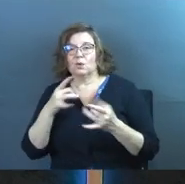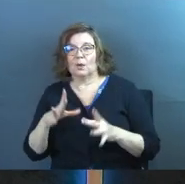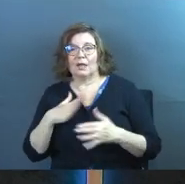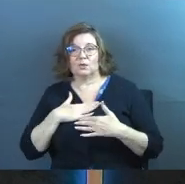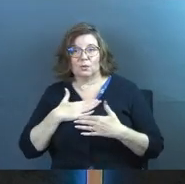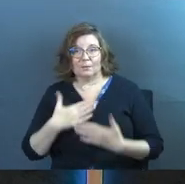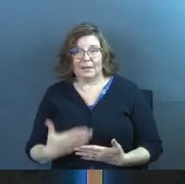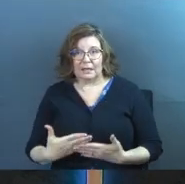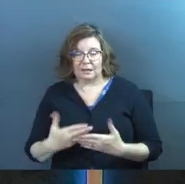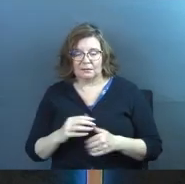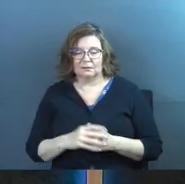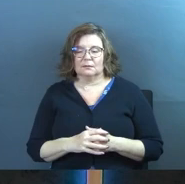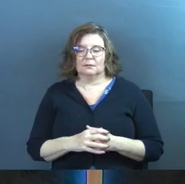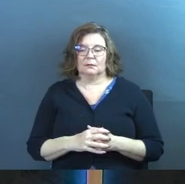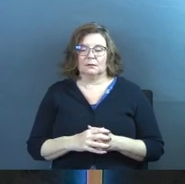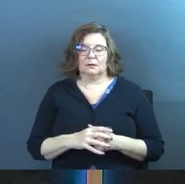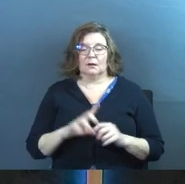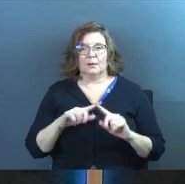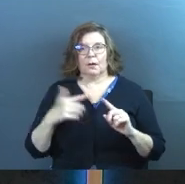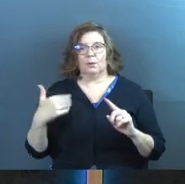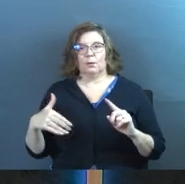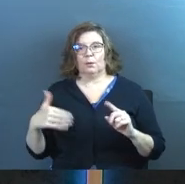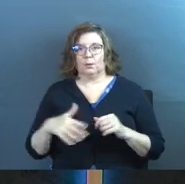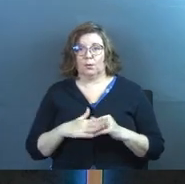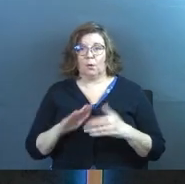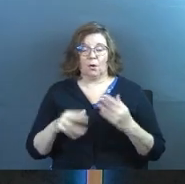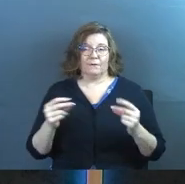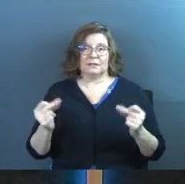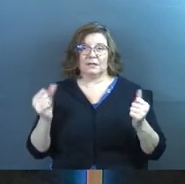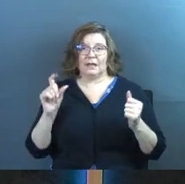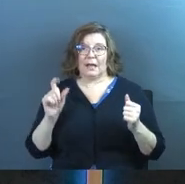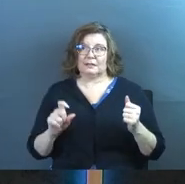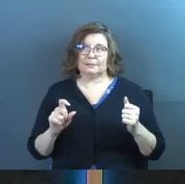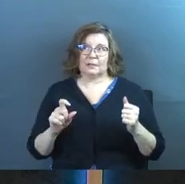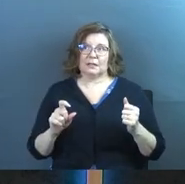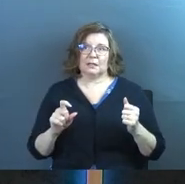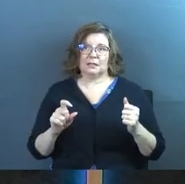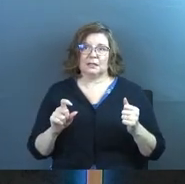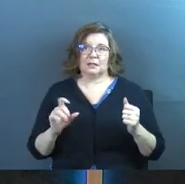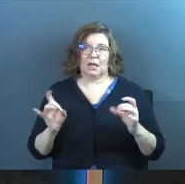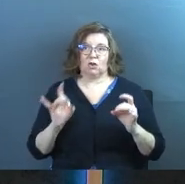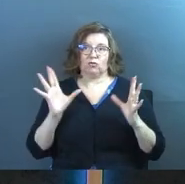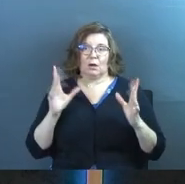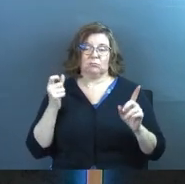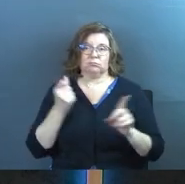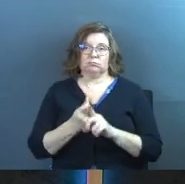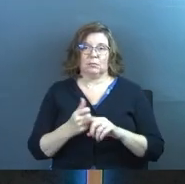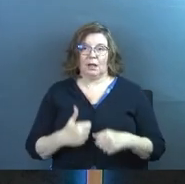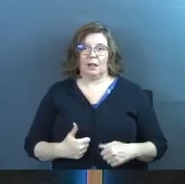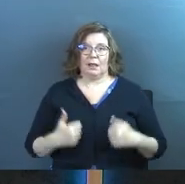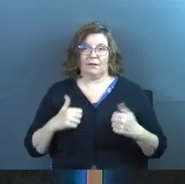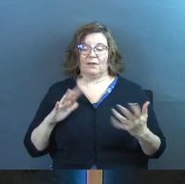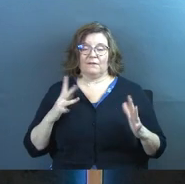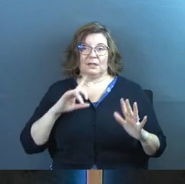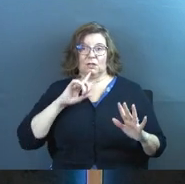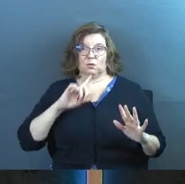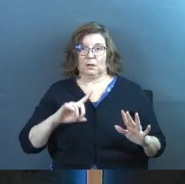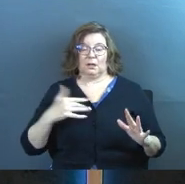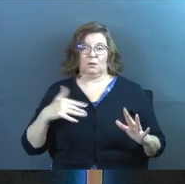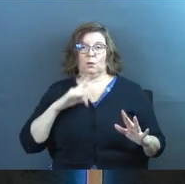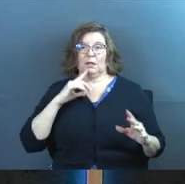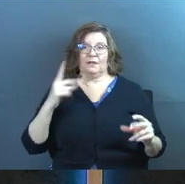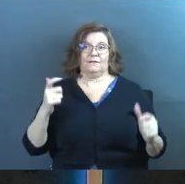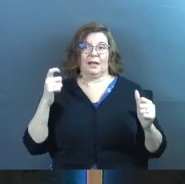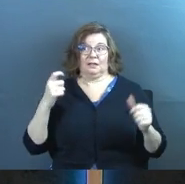like to admit it. But man, all of a sudden there has to be a crisis in our lives. And everything gets real,